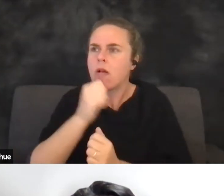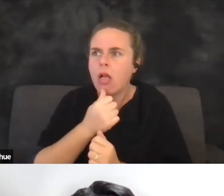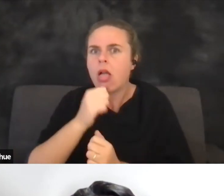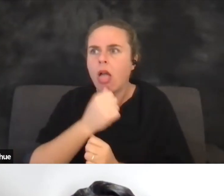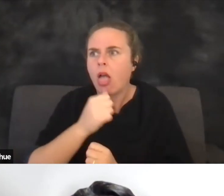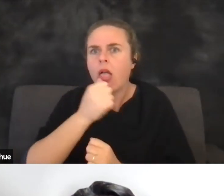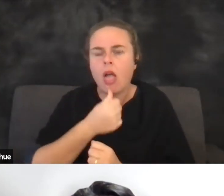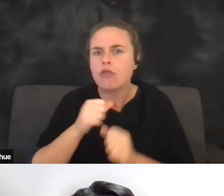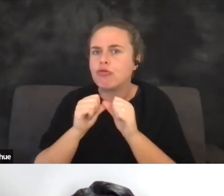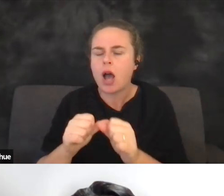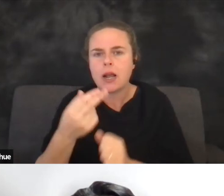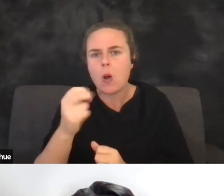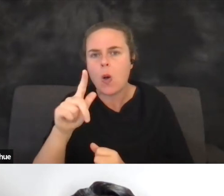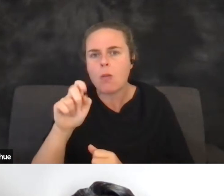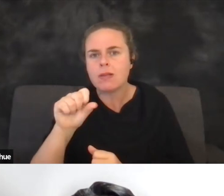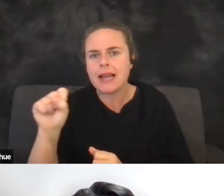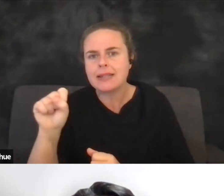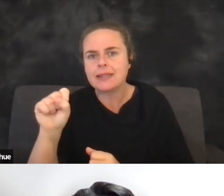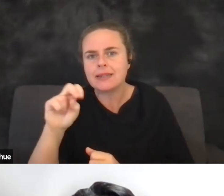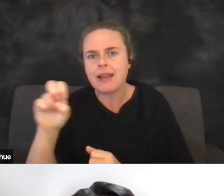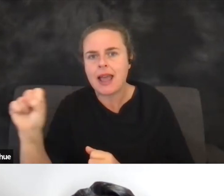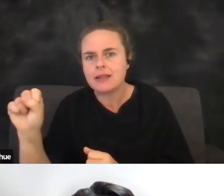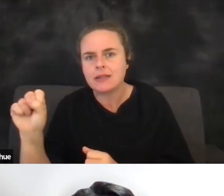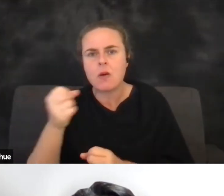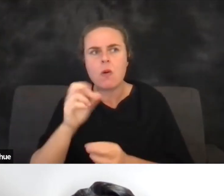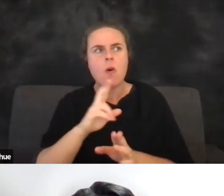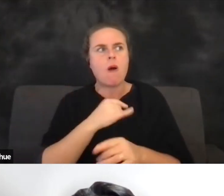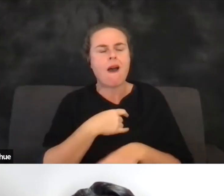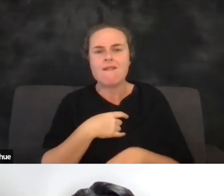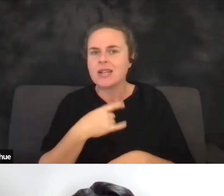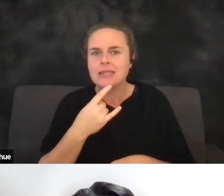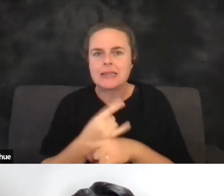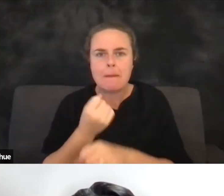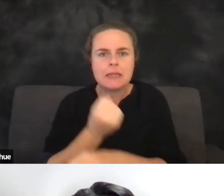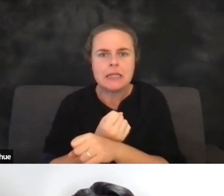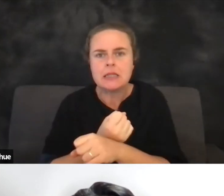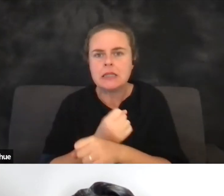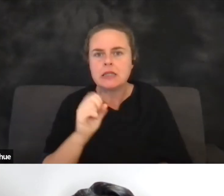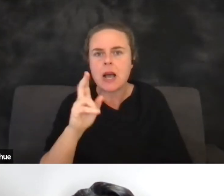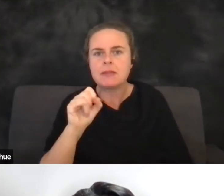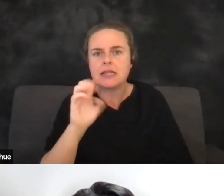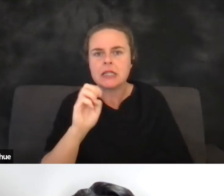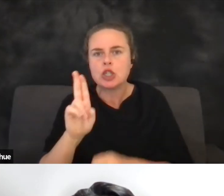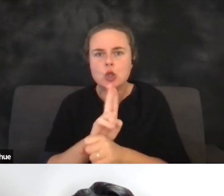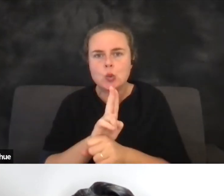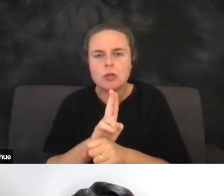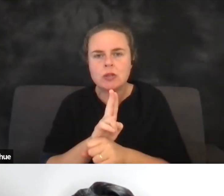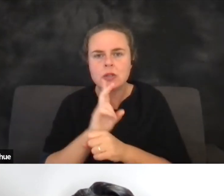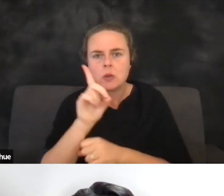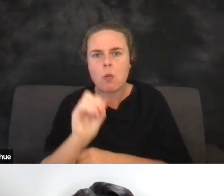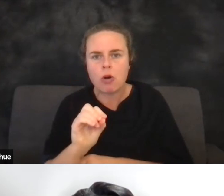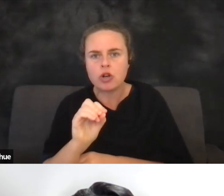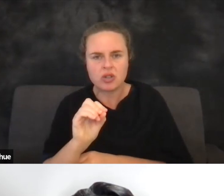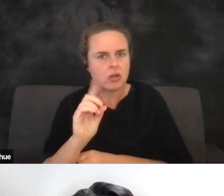to moment with substance use disorders that really put them at the brink of overdose,